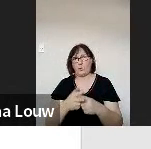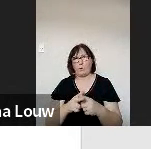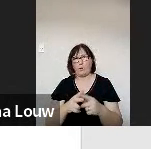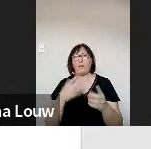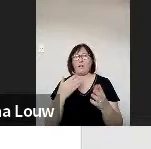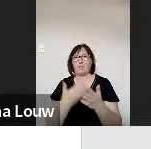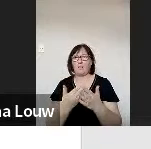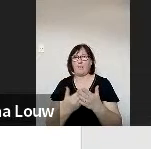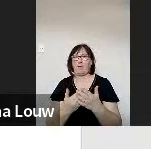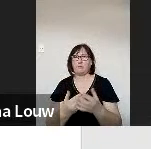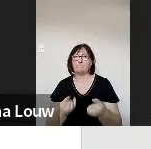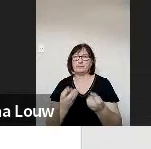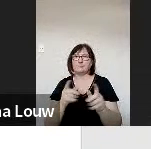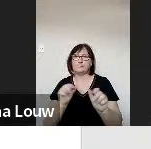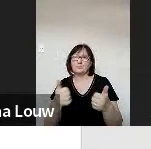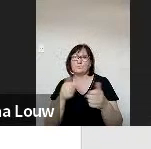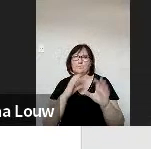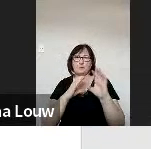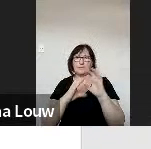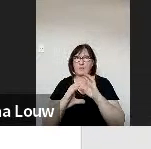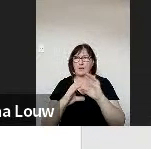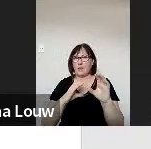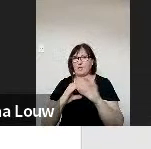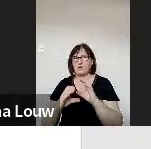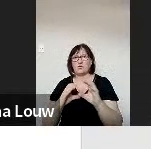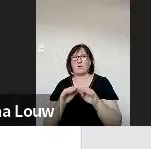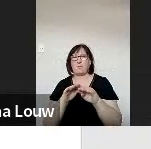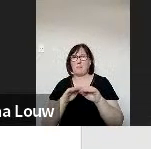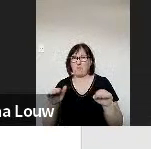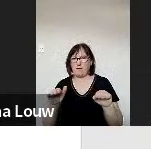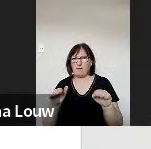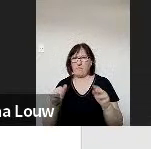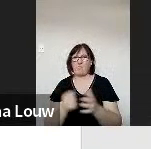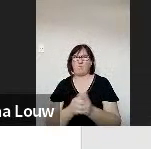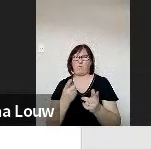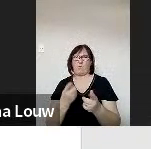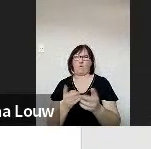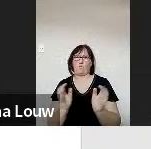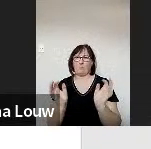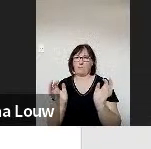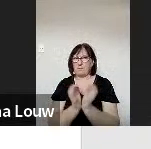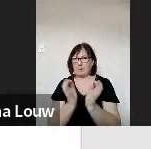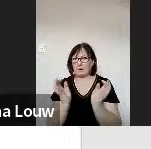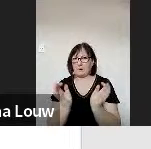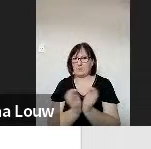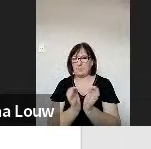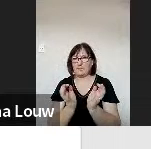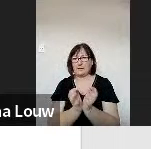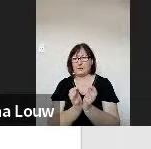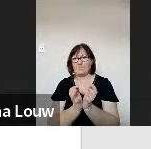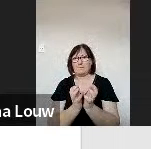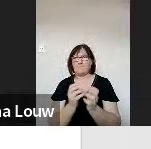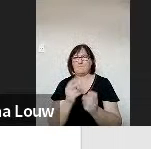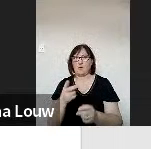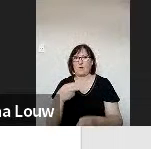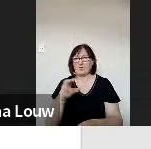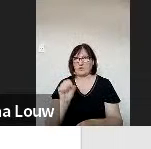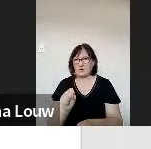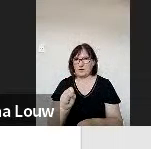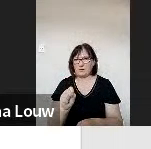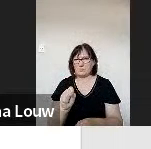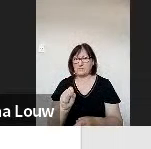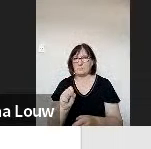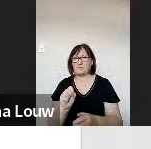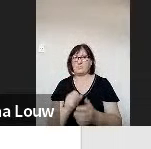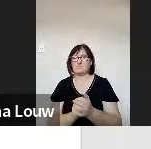adequate communication platforms, the HS meetings, for example, as our Penny Bologo